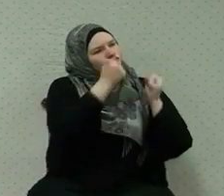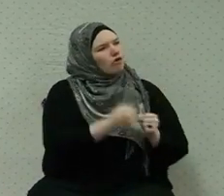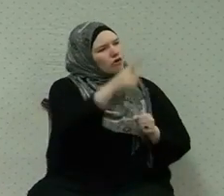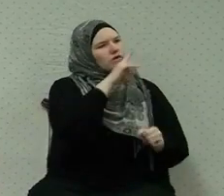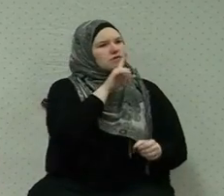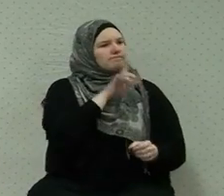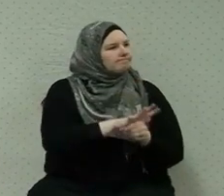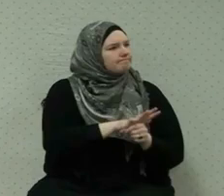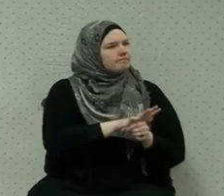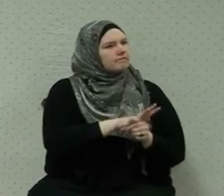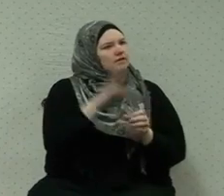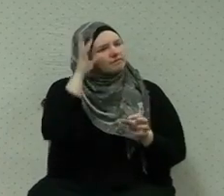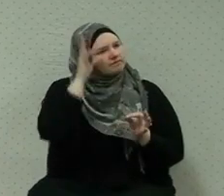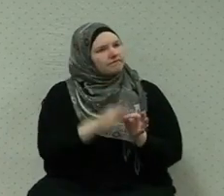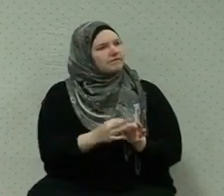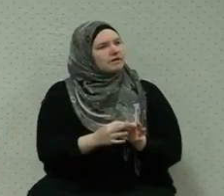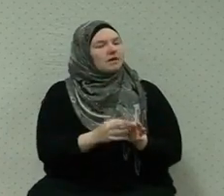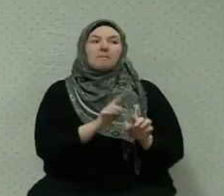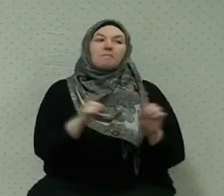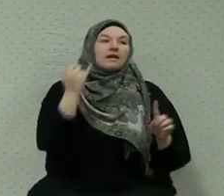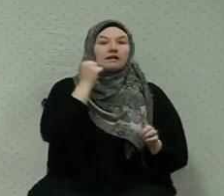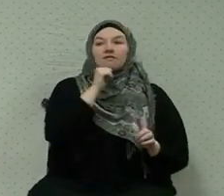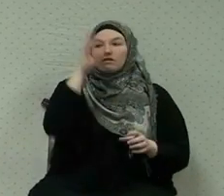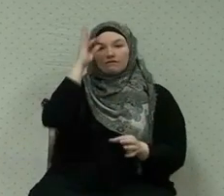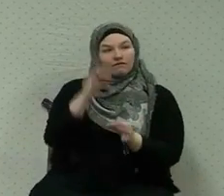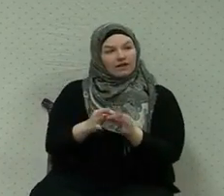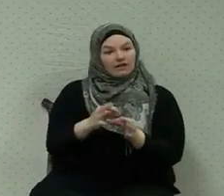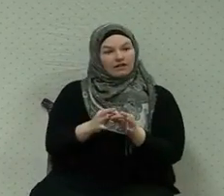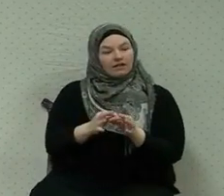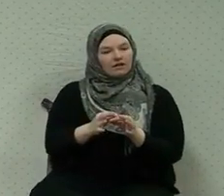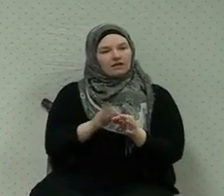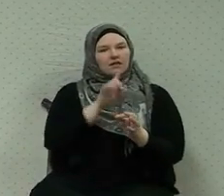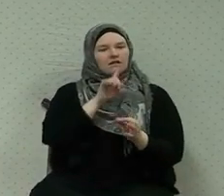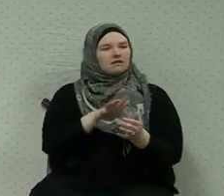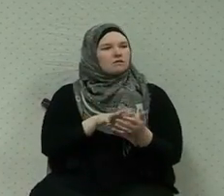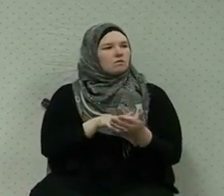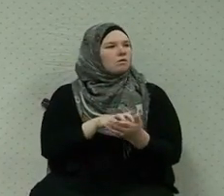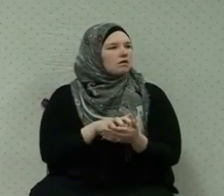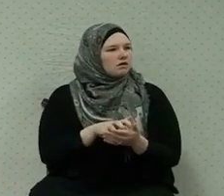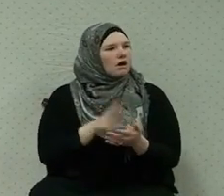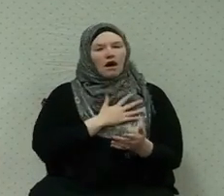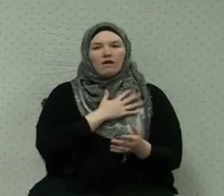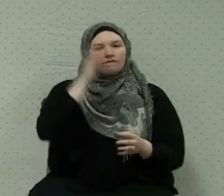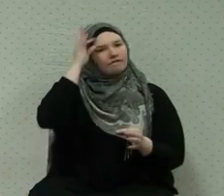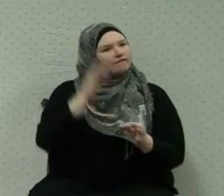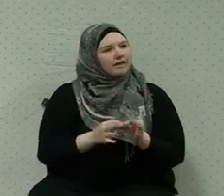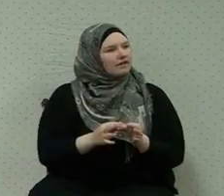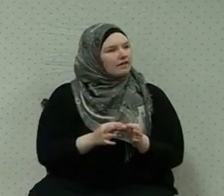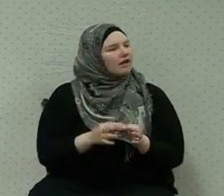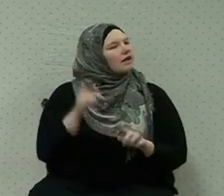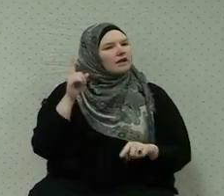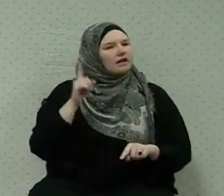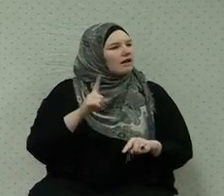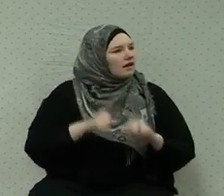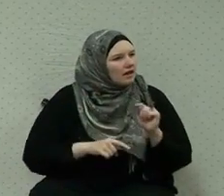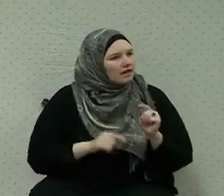be. But not if your faith is settled. And our faith cannot settle